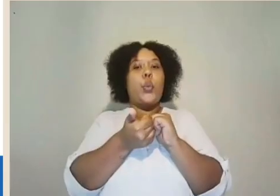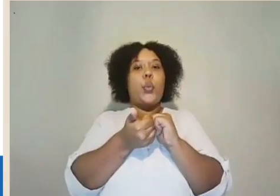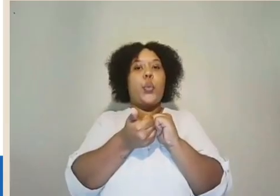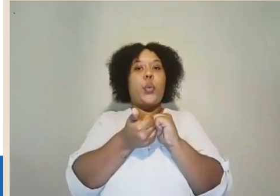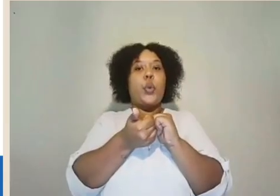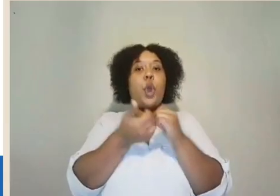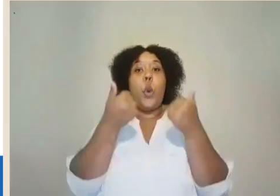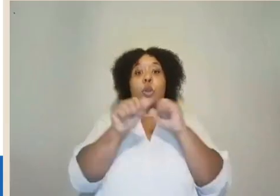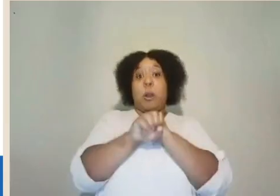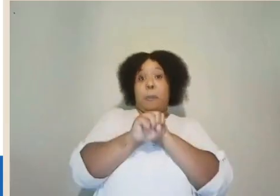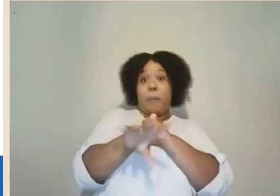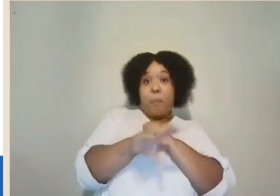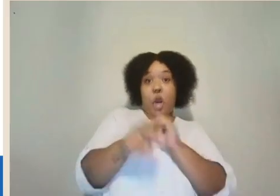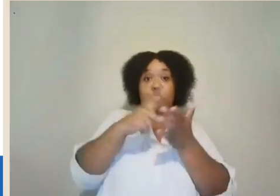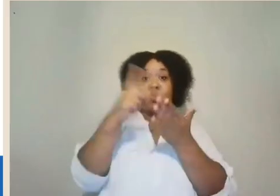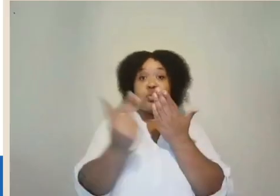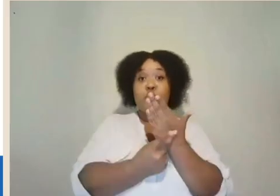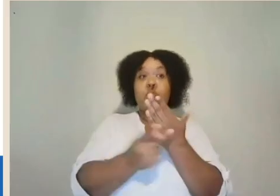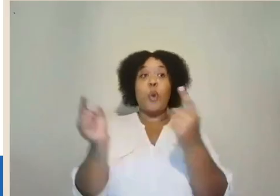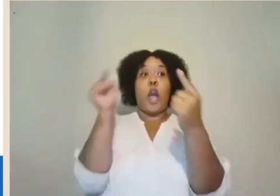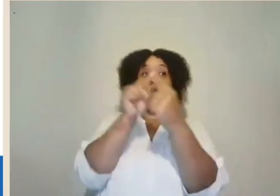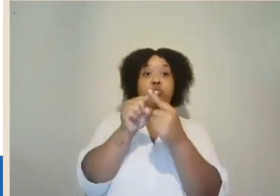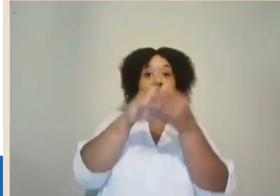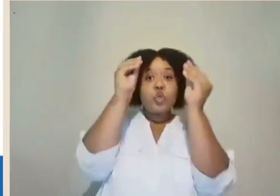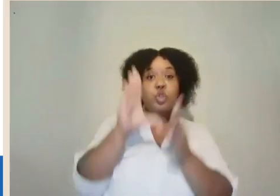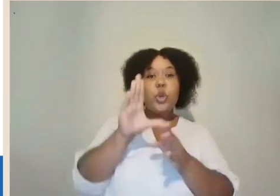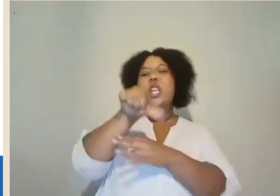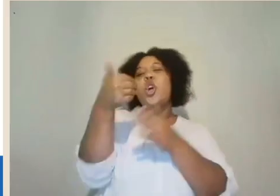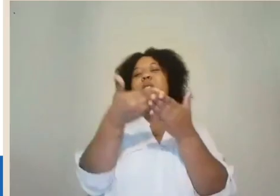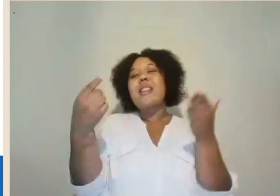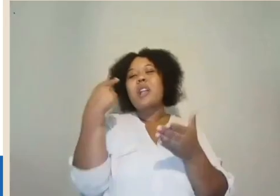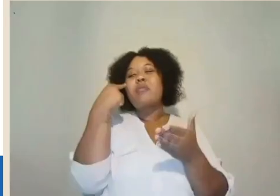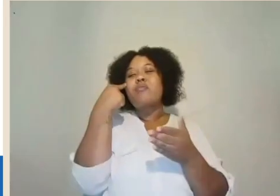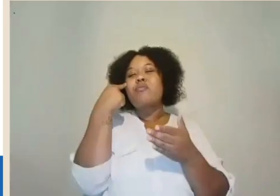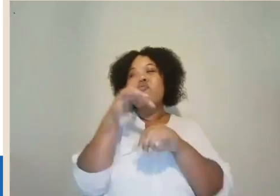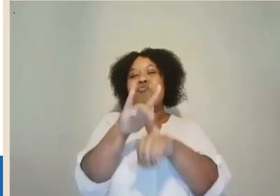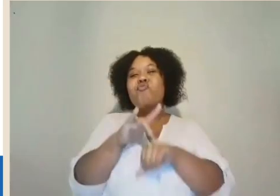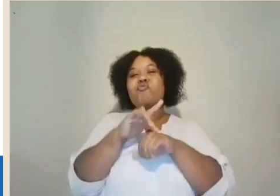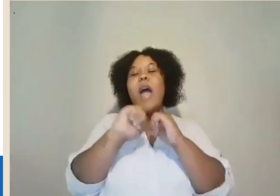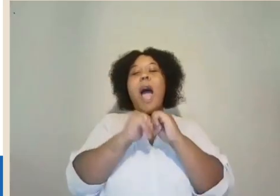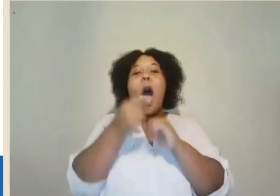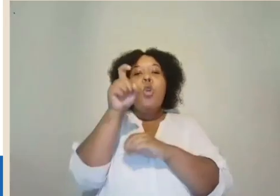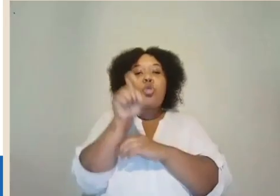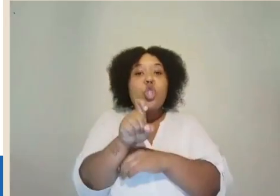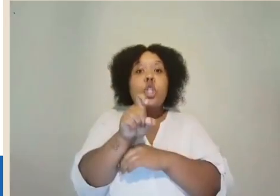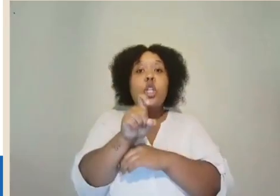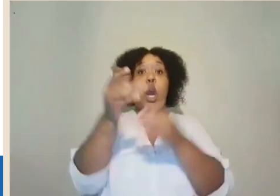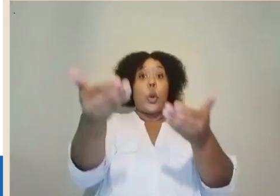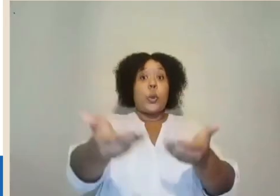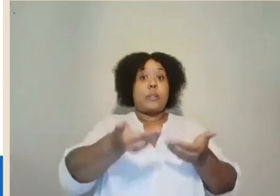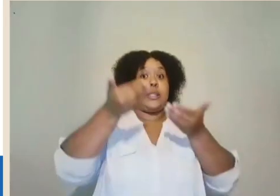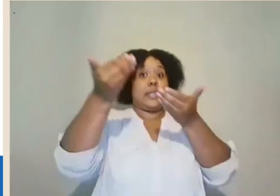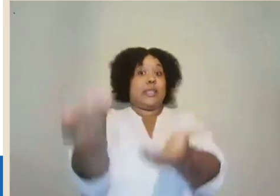market the program to students. Here's the second thing to think about. How should we actually deliver the program to students? Thinking